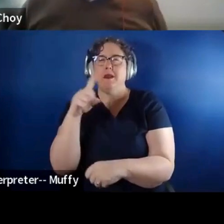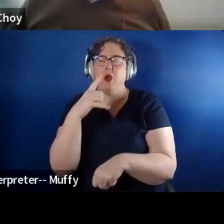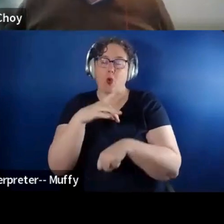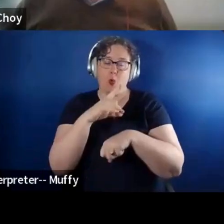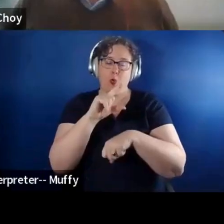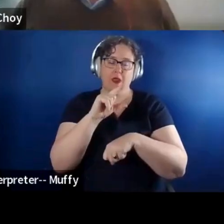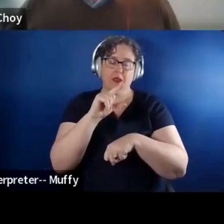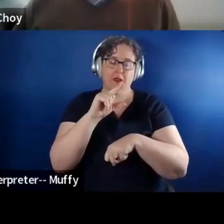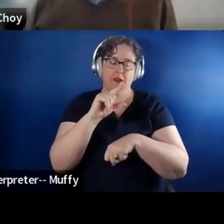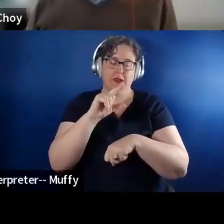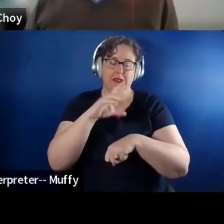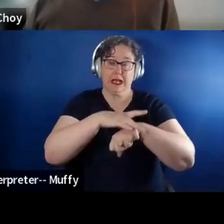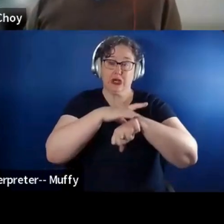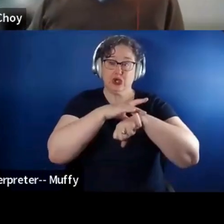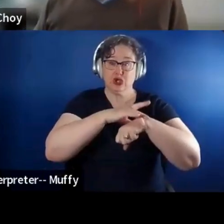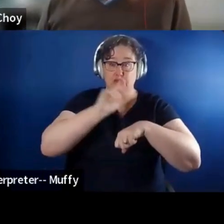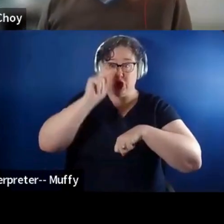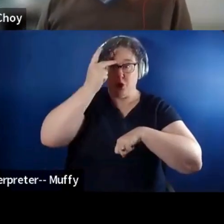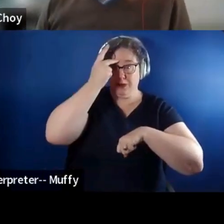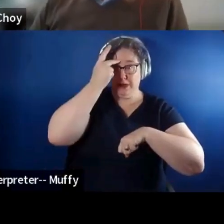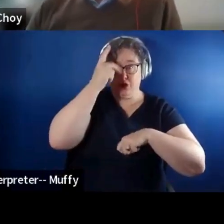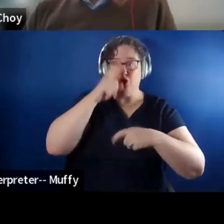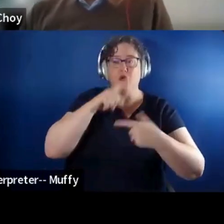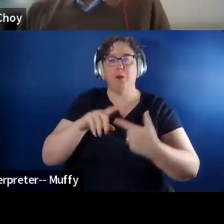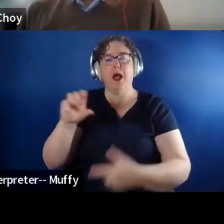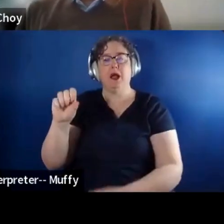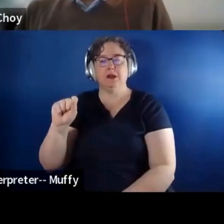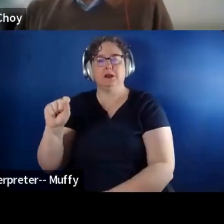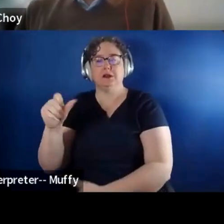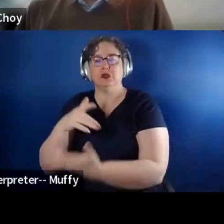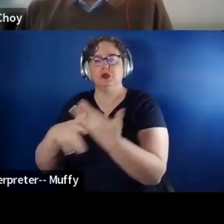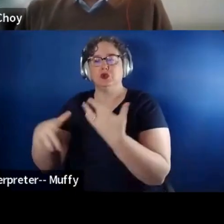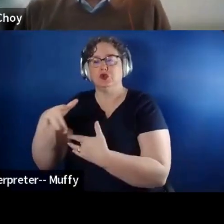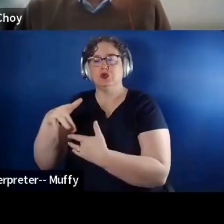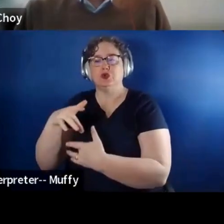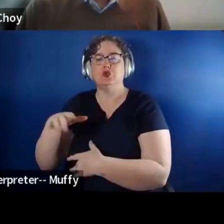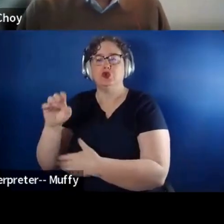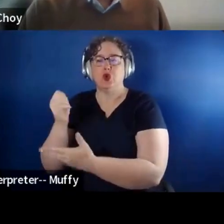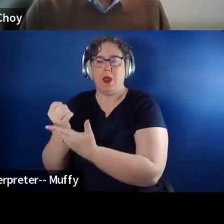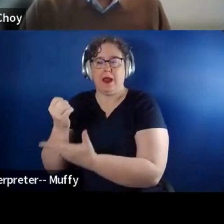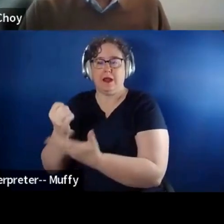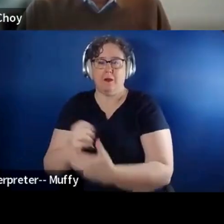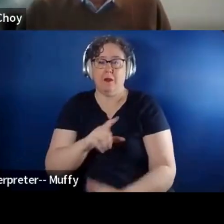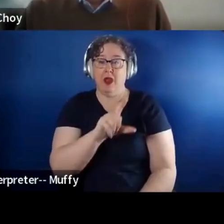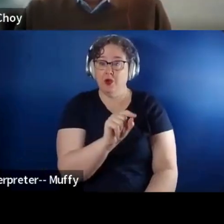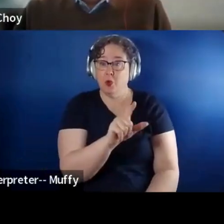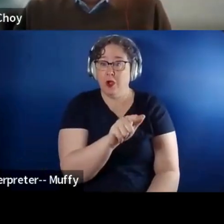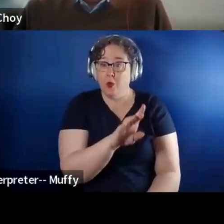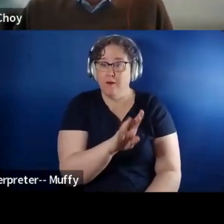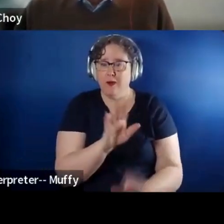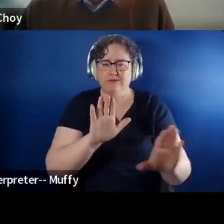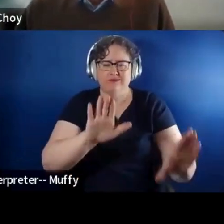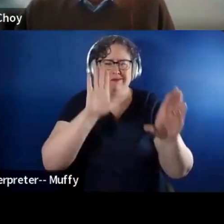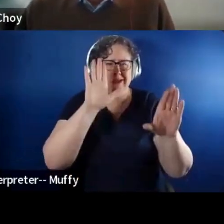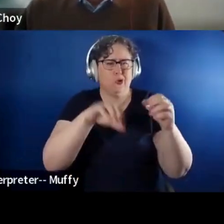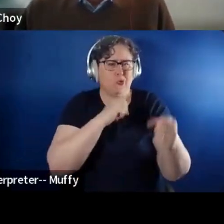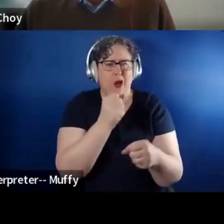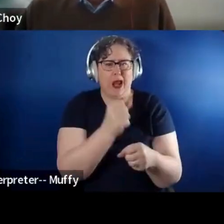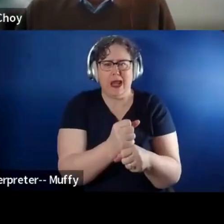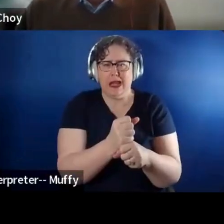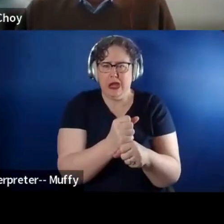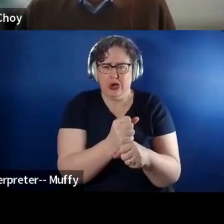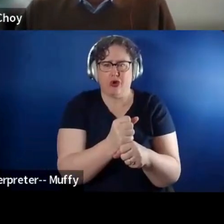can come into play, certainly from a socioeconomic position. Take a look at 2024. That was a great year for corporate giving. It was record